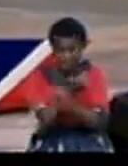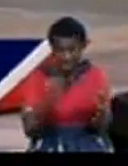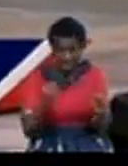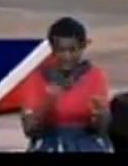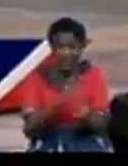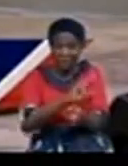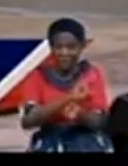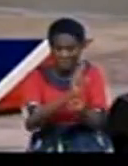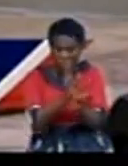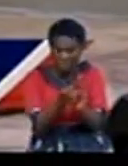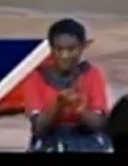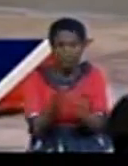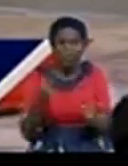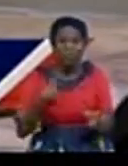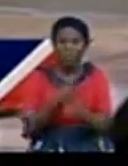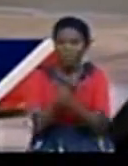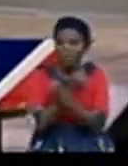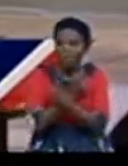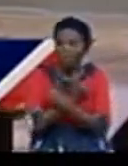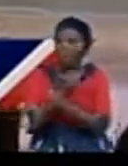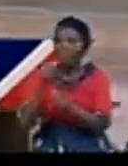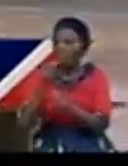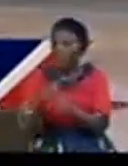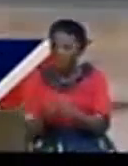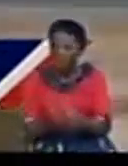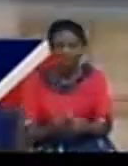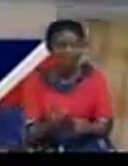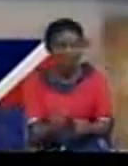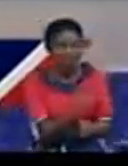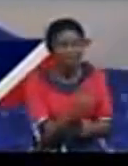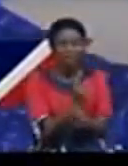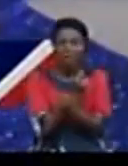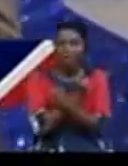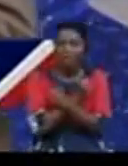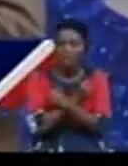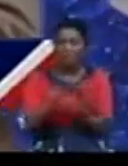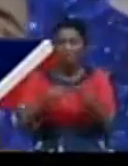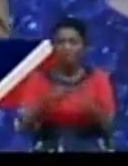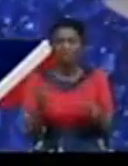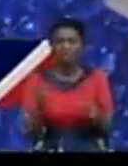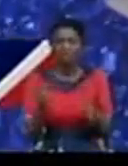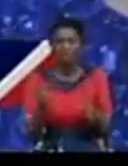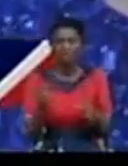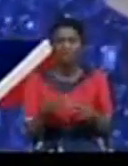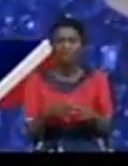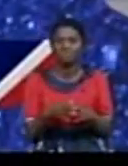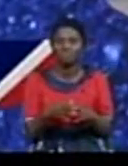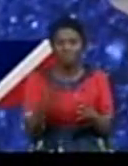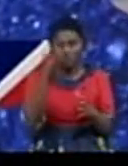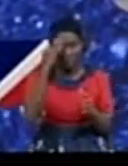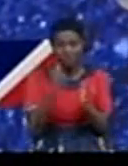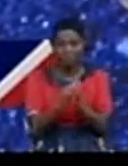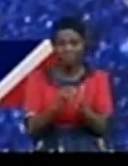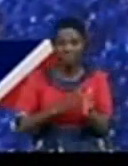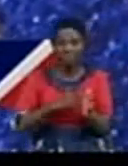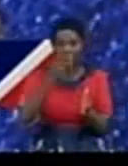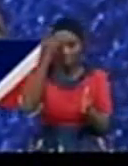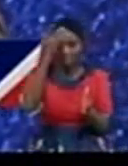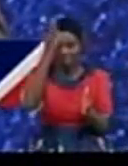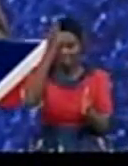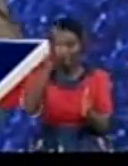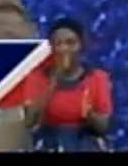we love friends, but we know that our parents, we love them. They may